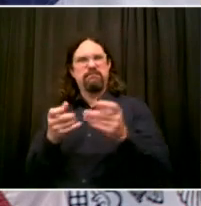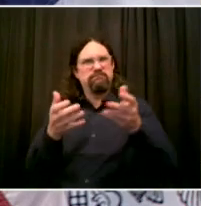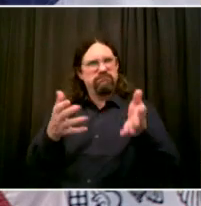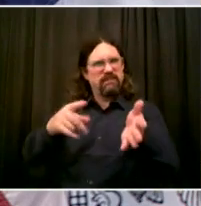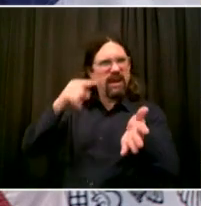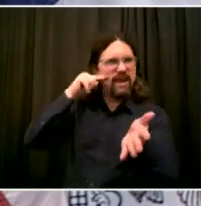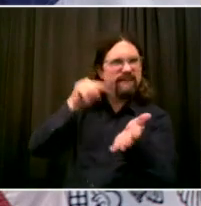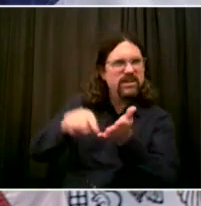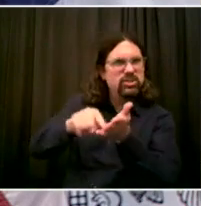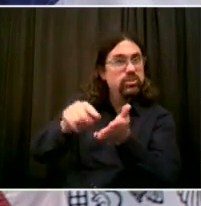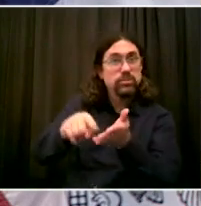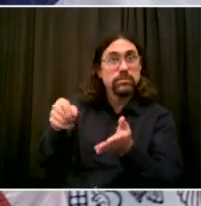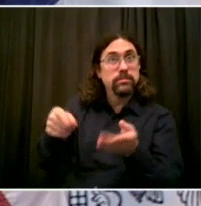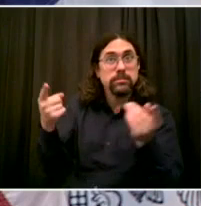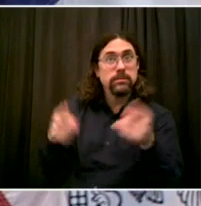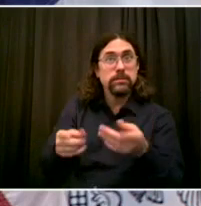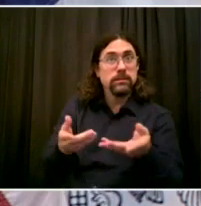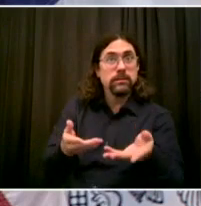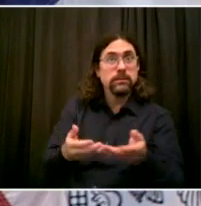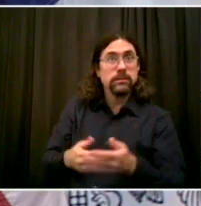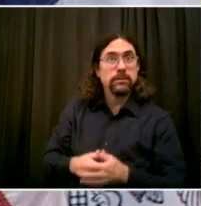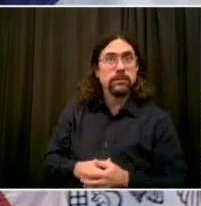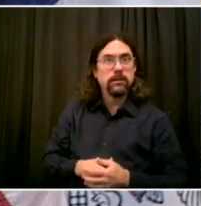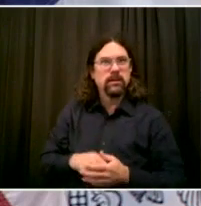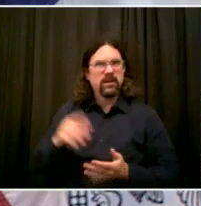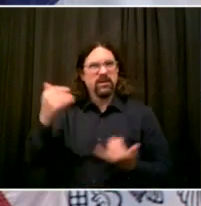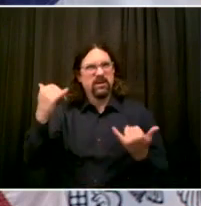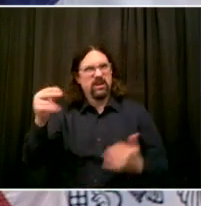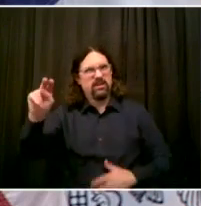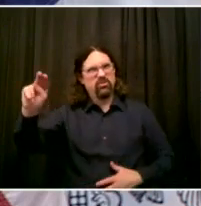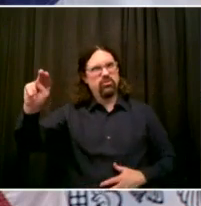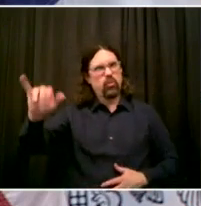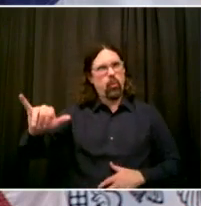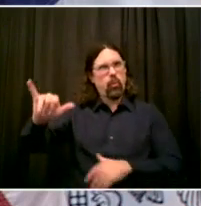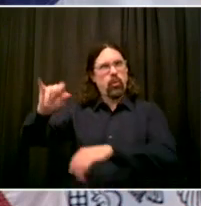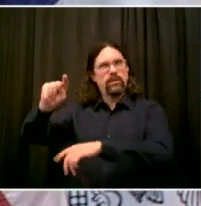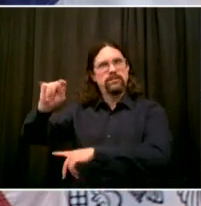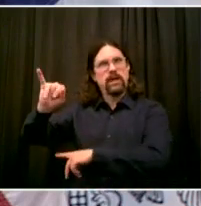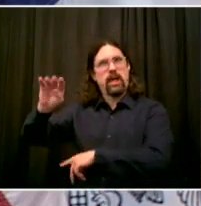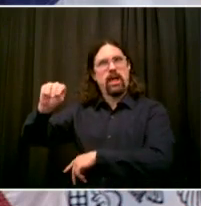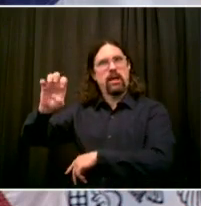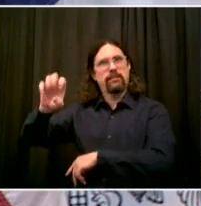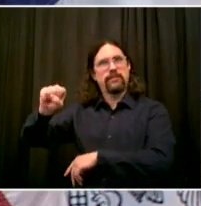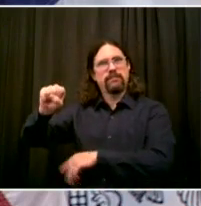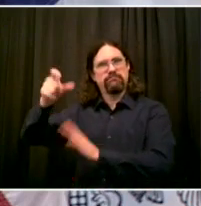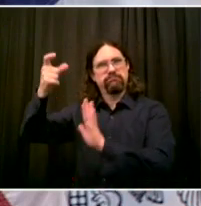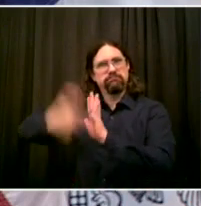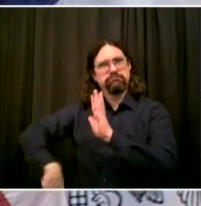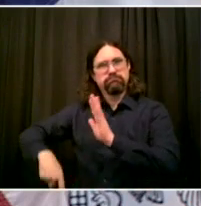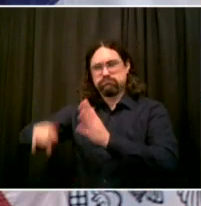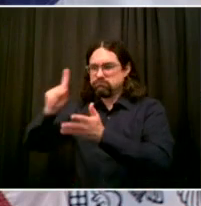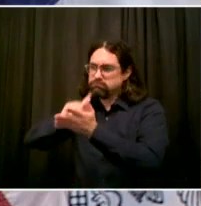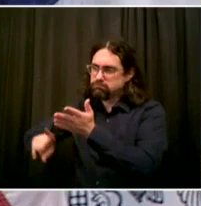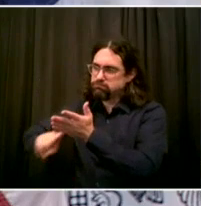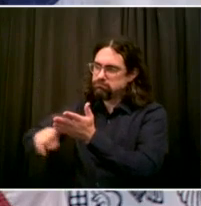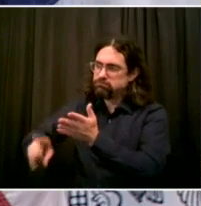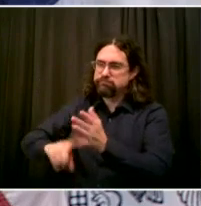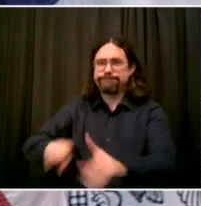that very carefully. I don't know the exact reality of how many of those videos have been seen before or